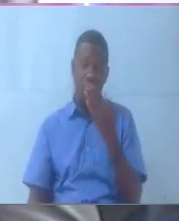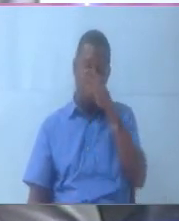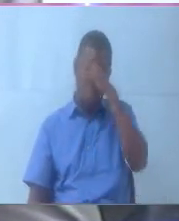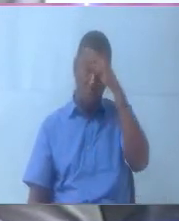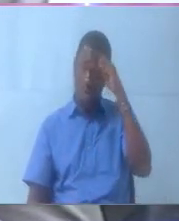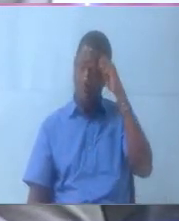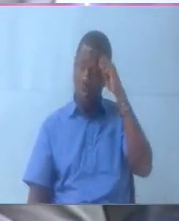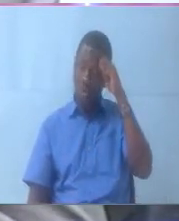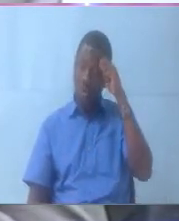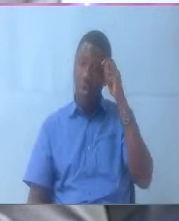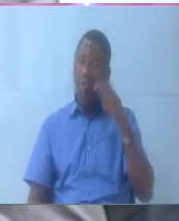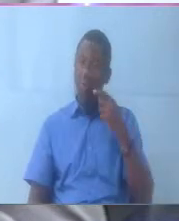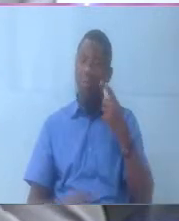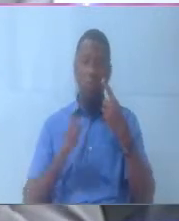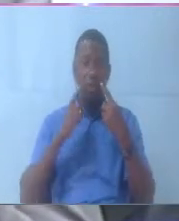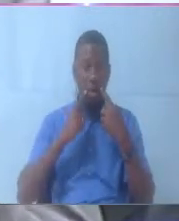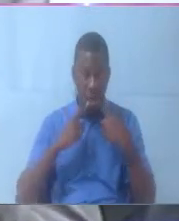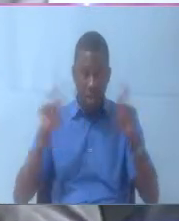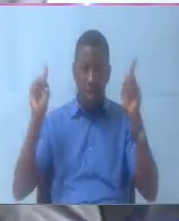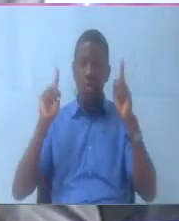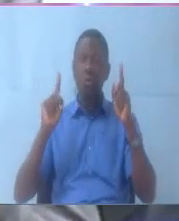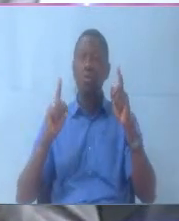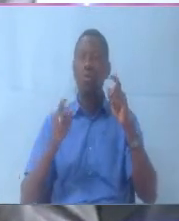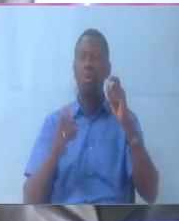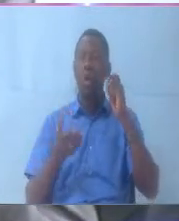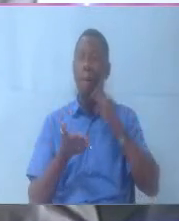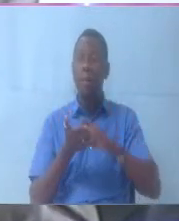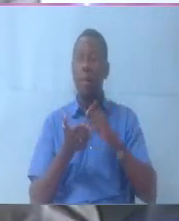we issue a press statement.